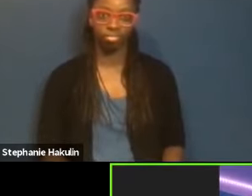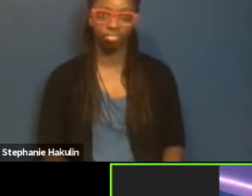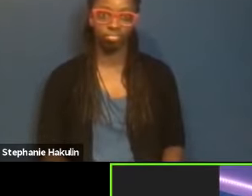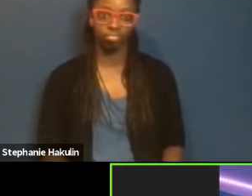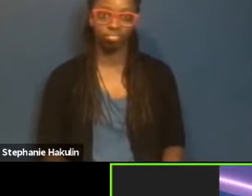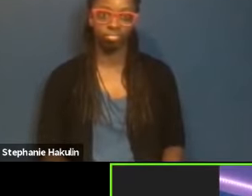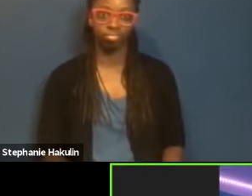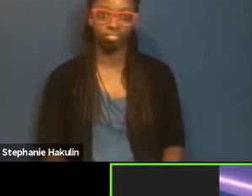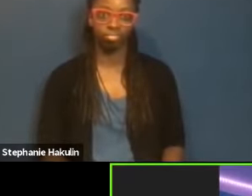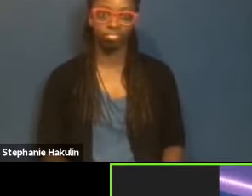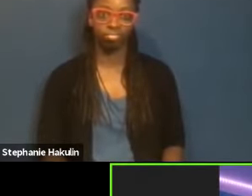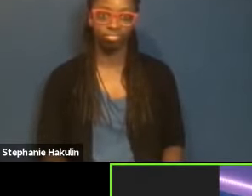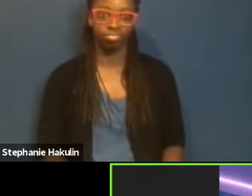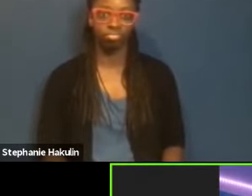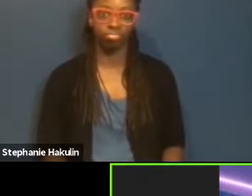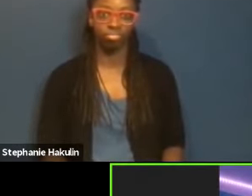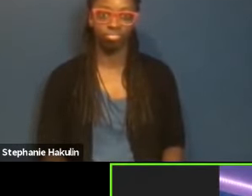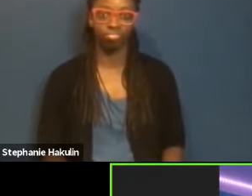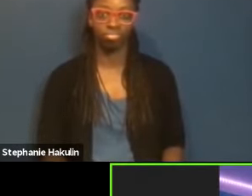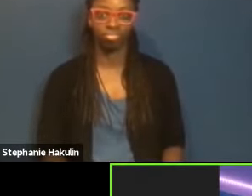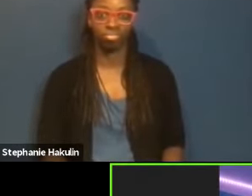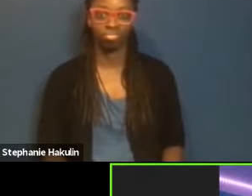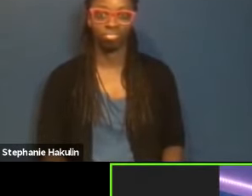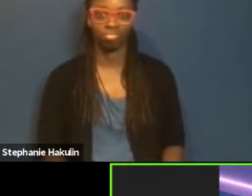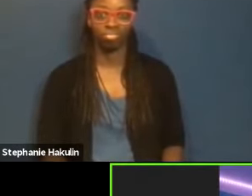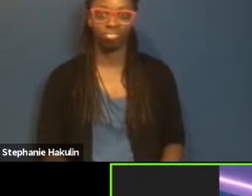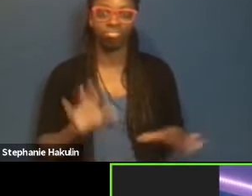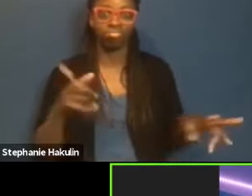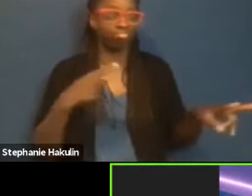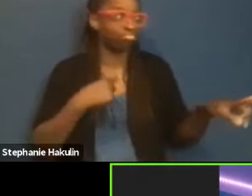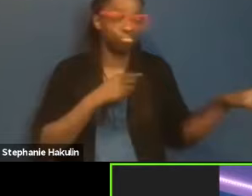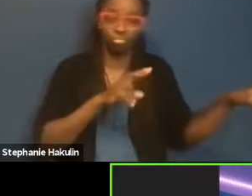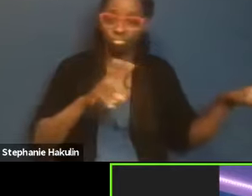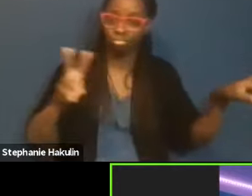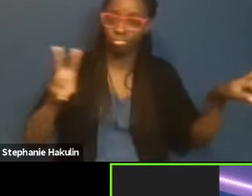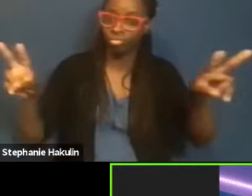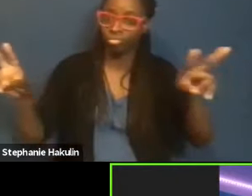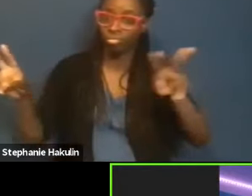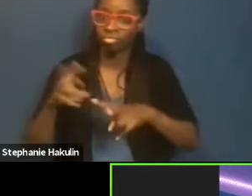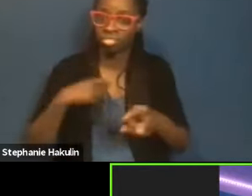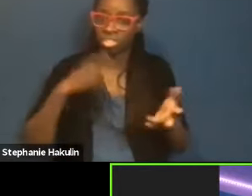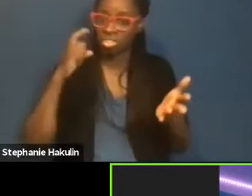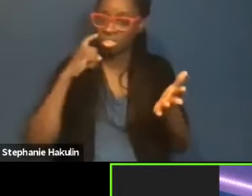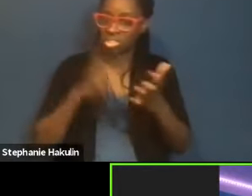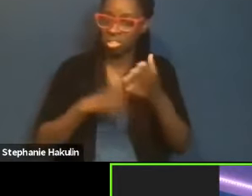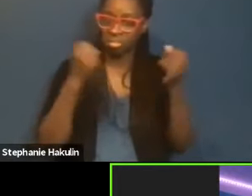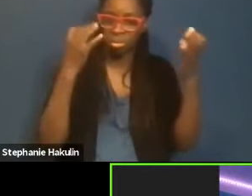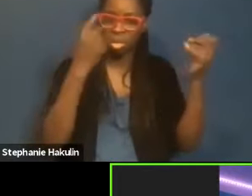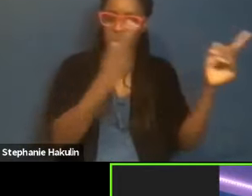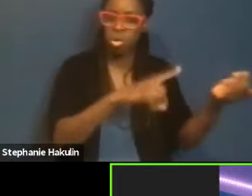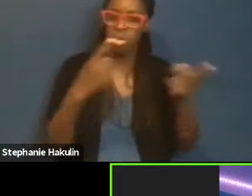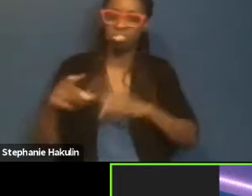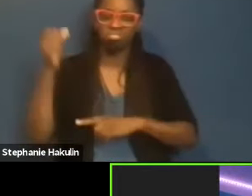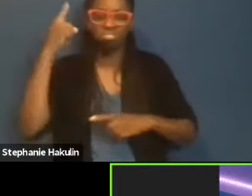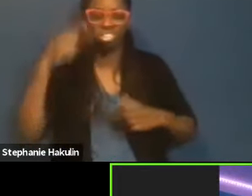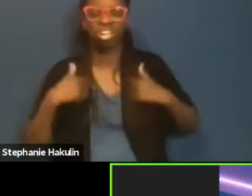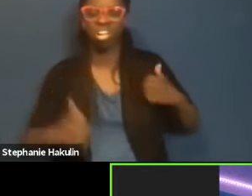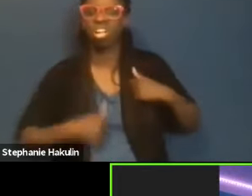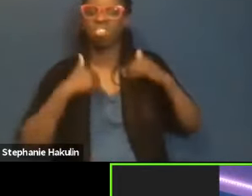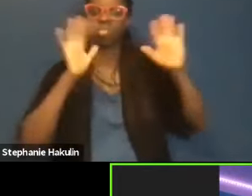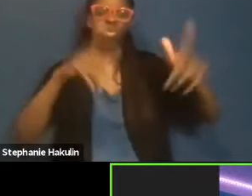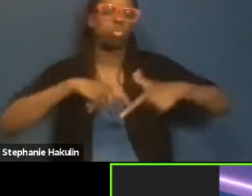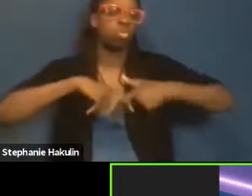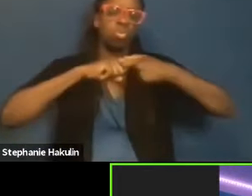As I look around, I notice that there's too much going on, so I tell life that they can wait. So sometimes it be right on